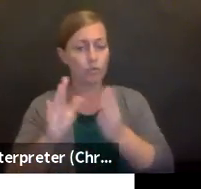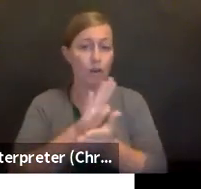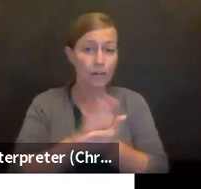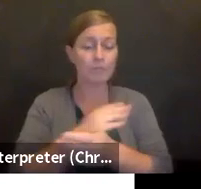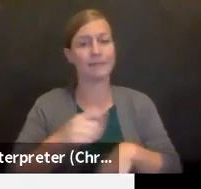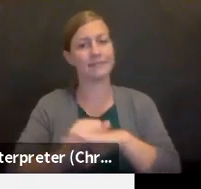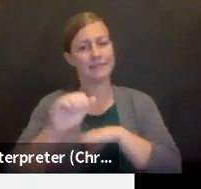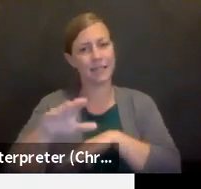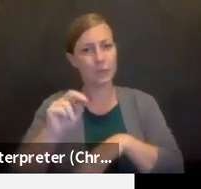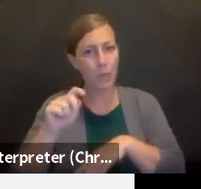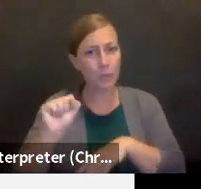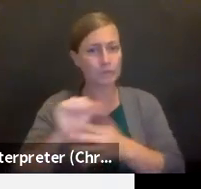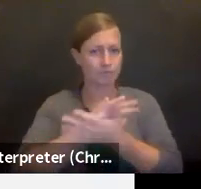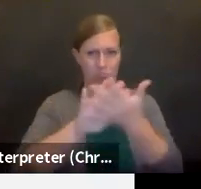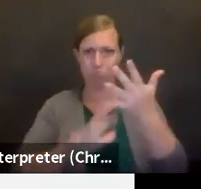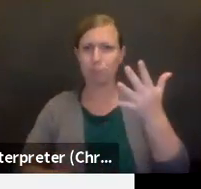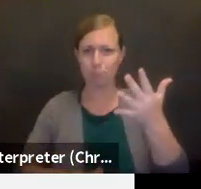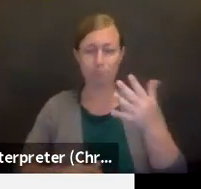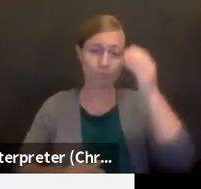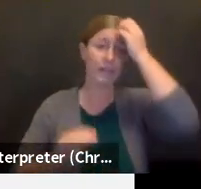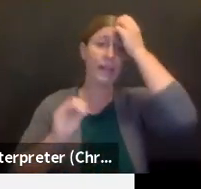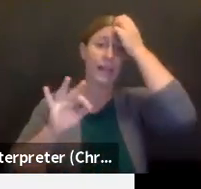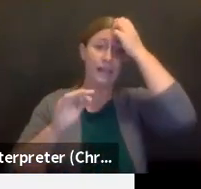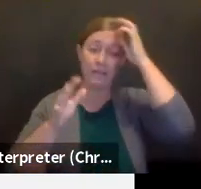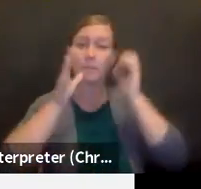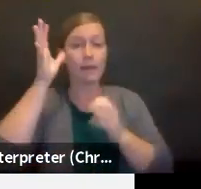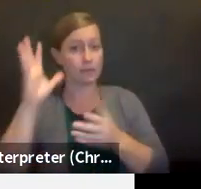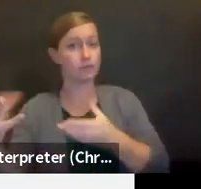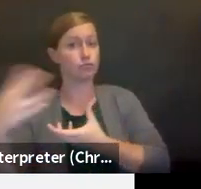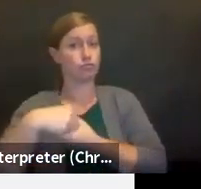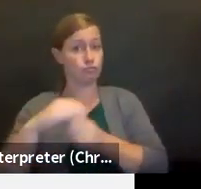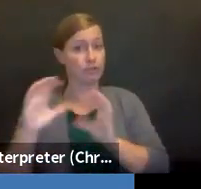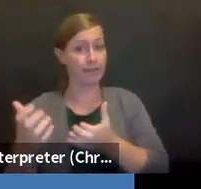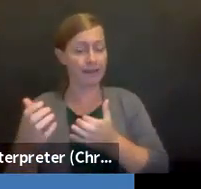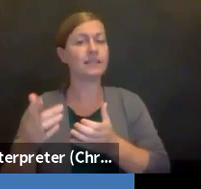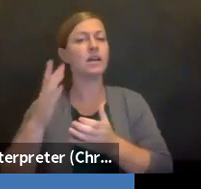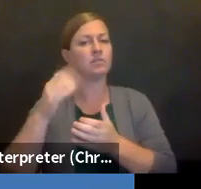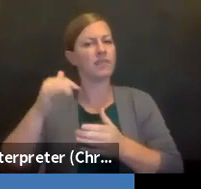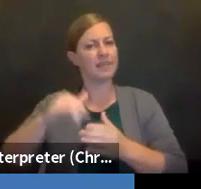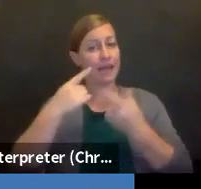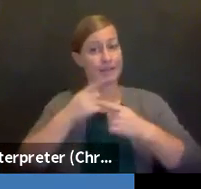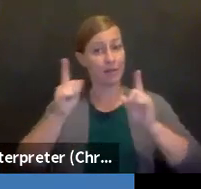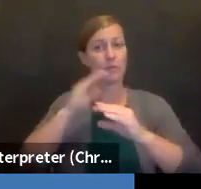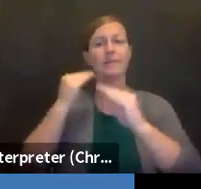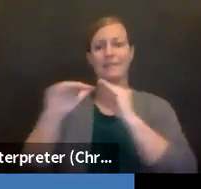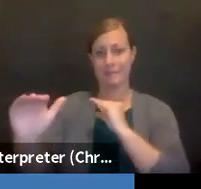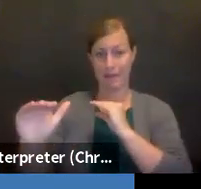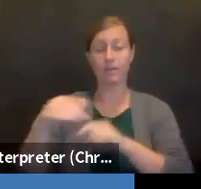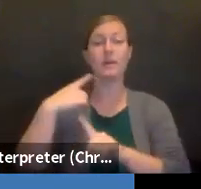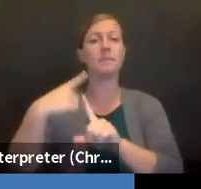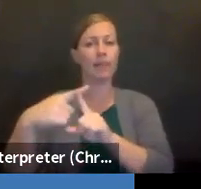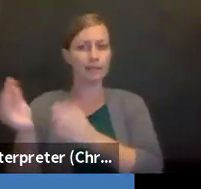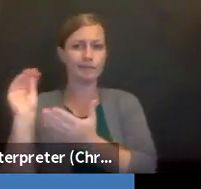etc. If parents have been added, they would get an email with this communication, as well as it's